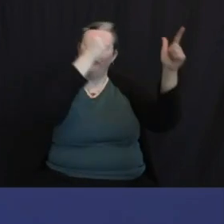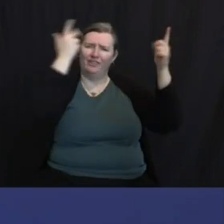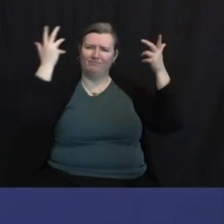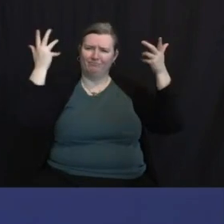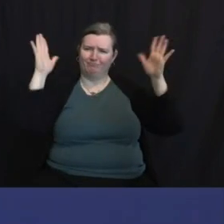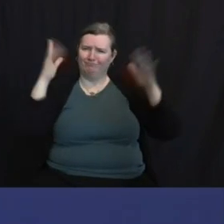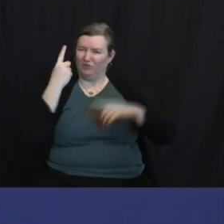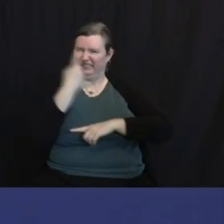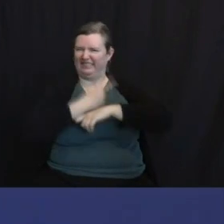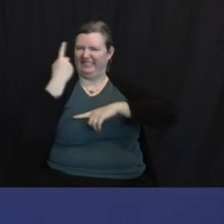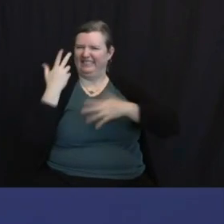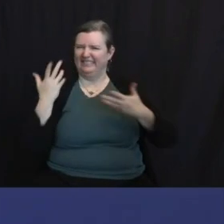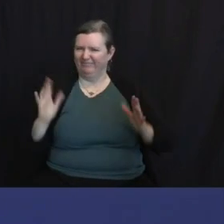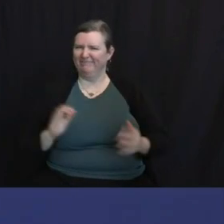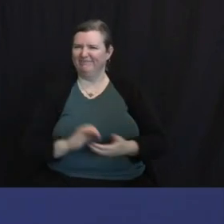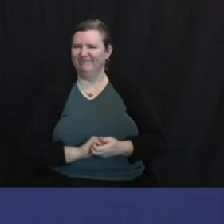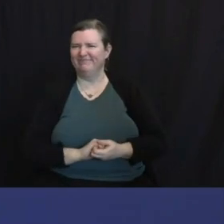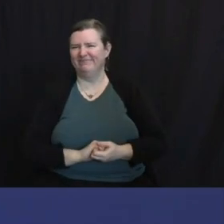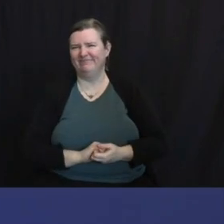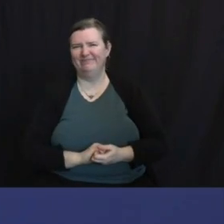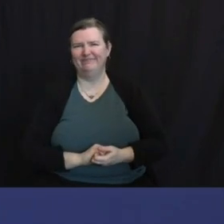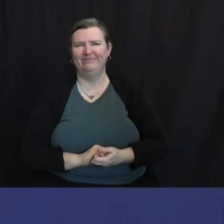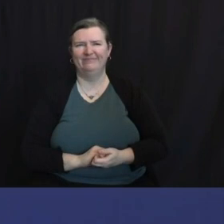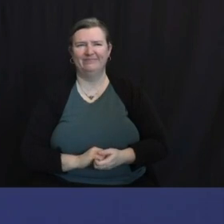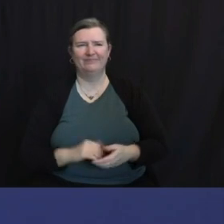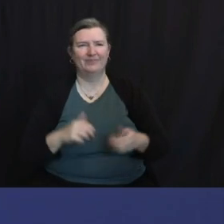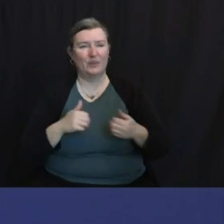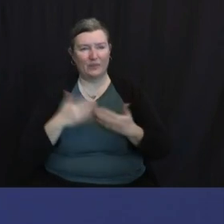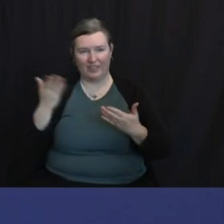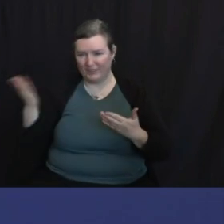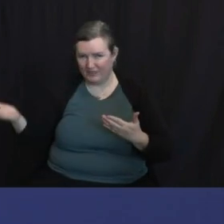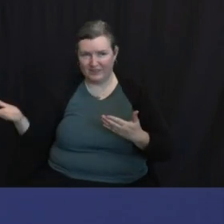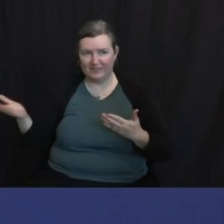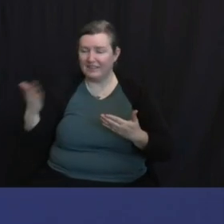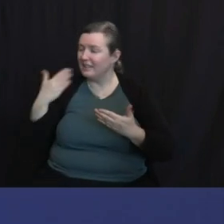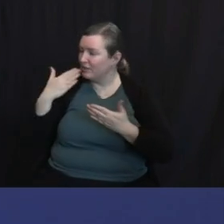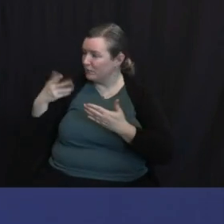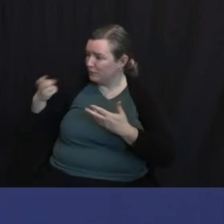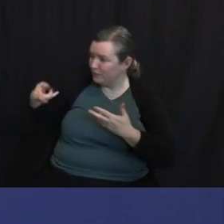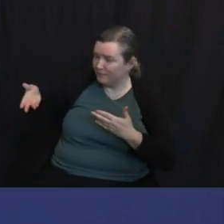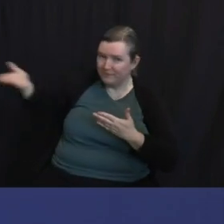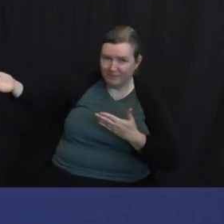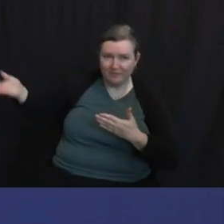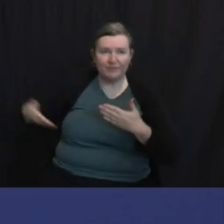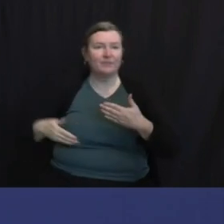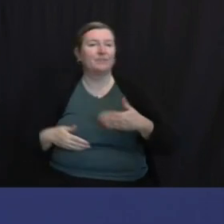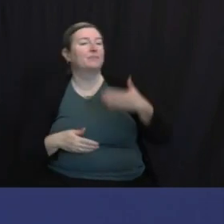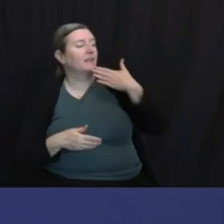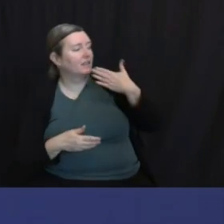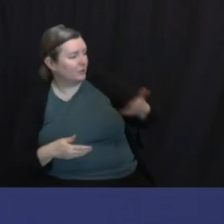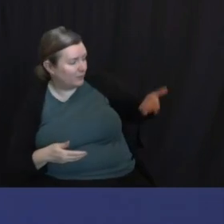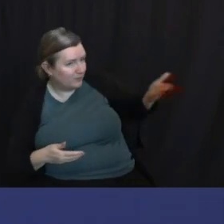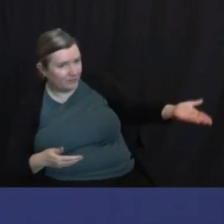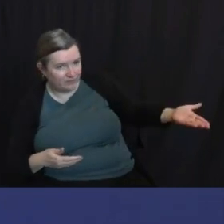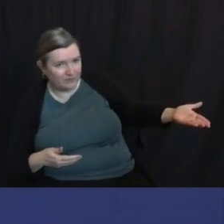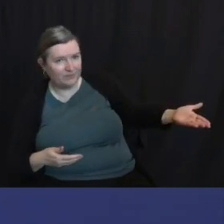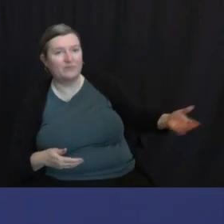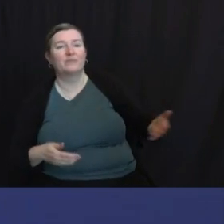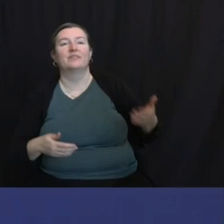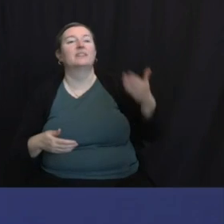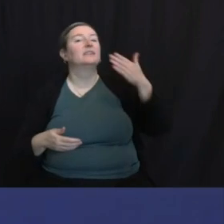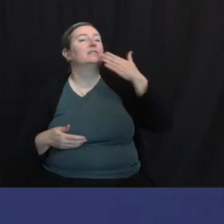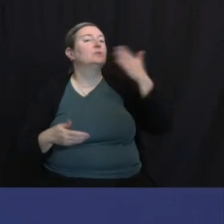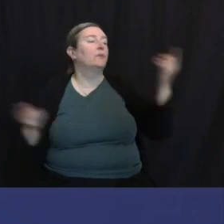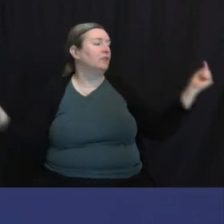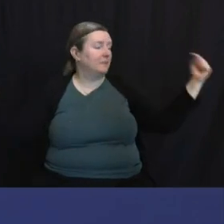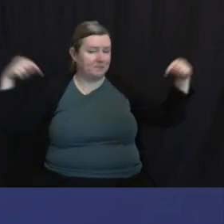Beginning with the likes of Persa Kelly and Bresnitz to my right. Thank you, Judy and Eddie, for everything. Angelica, likewise, great